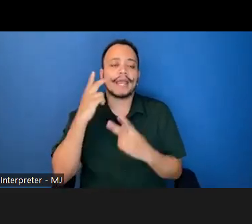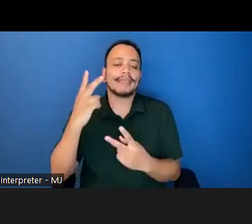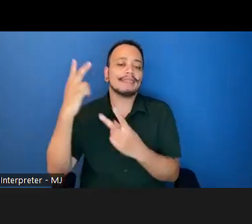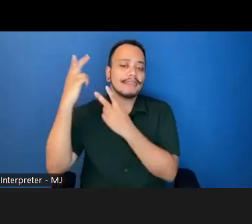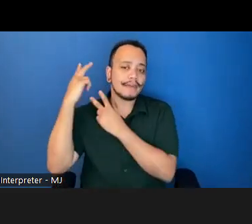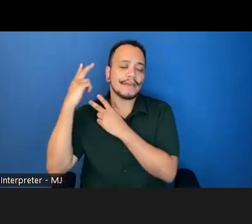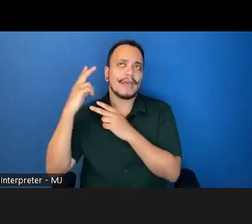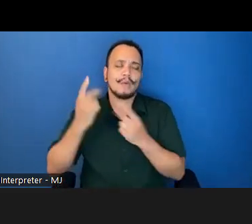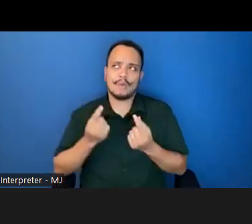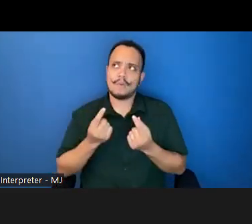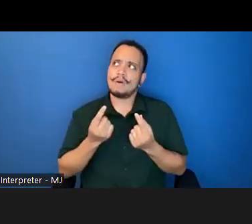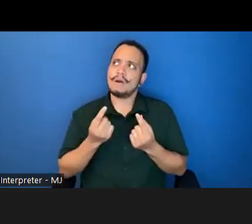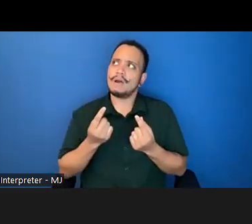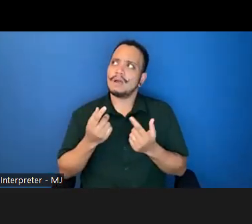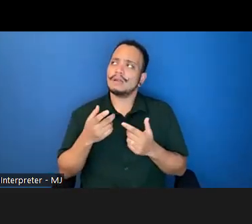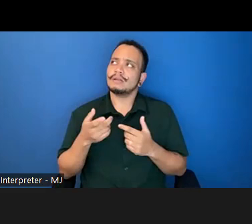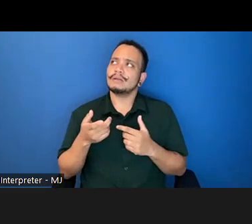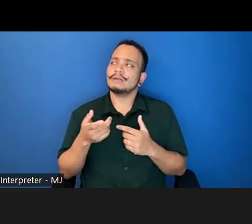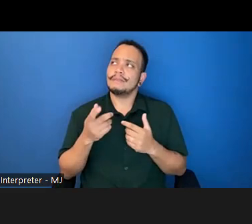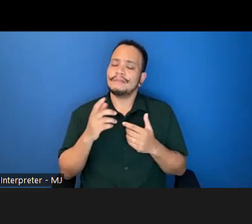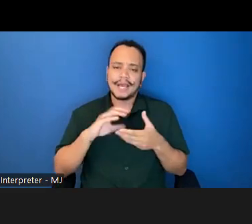what is my story showing, demonstrate my